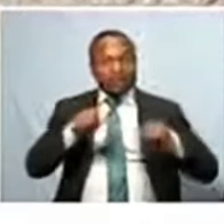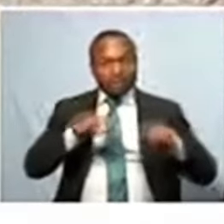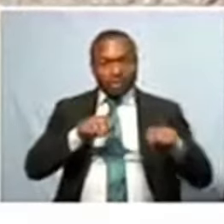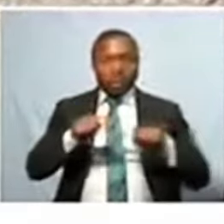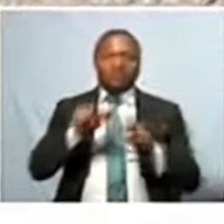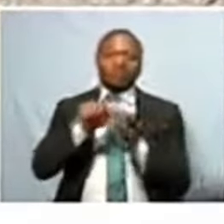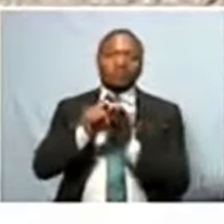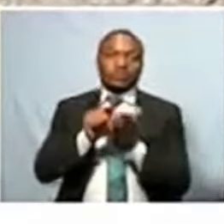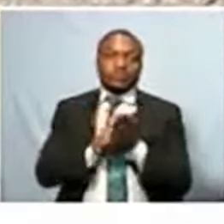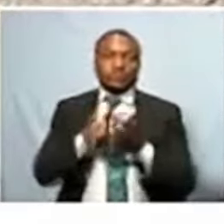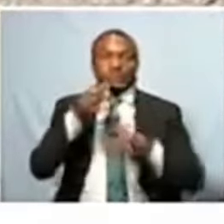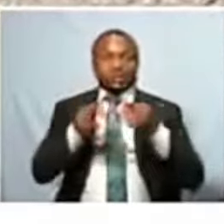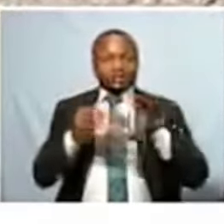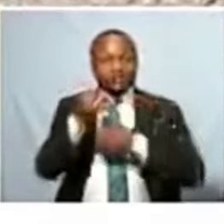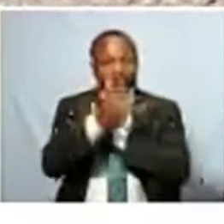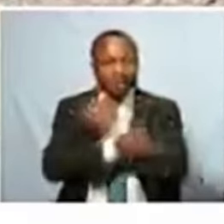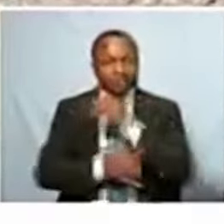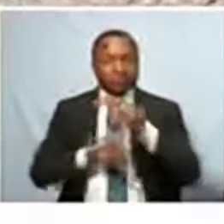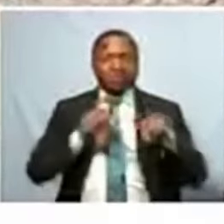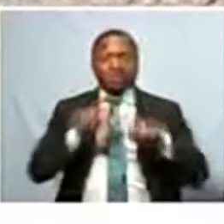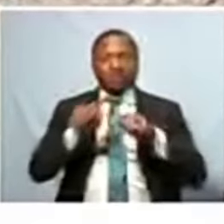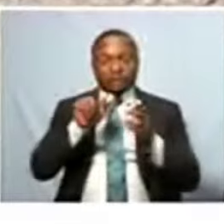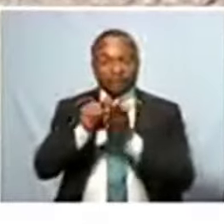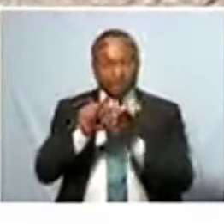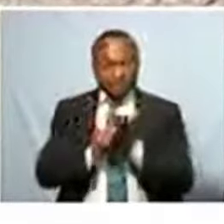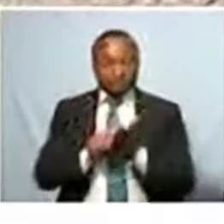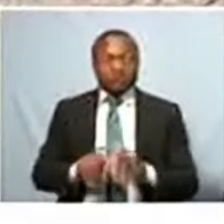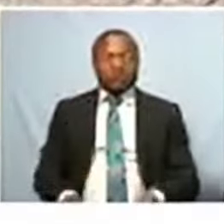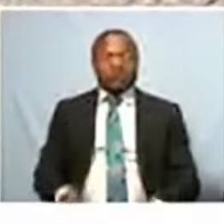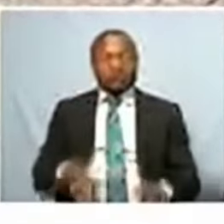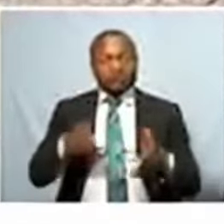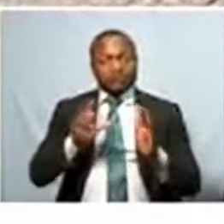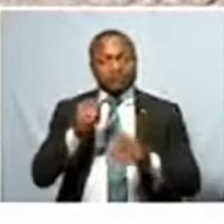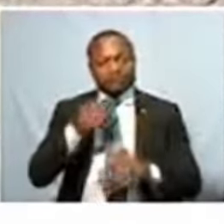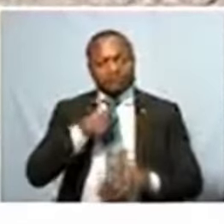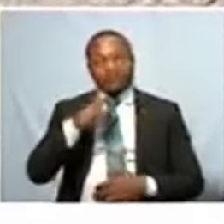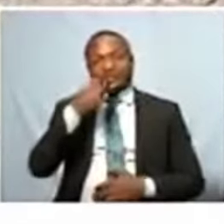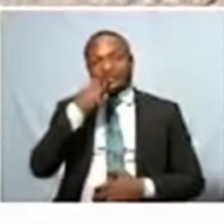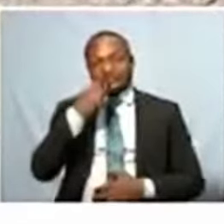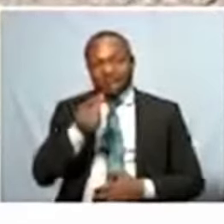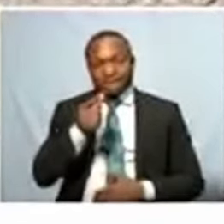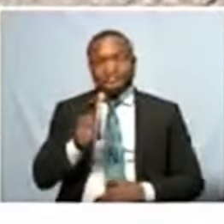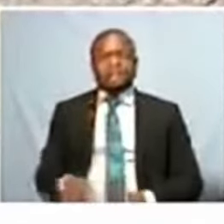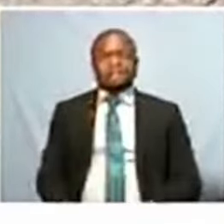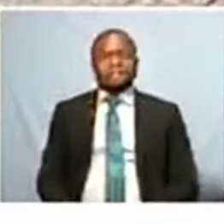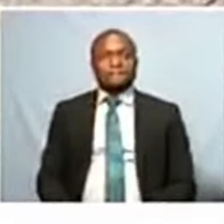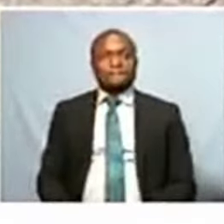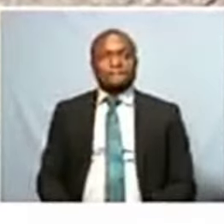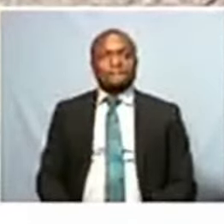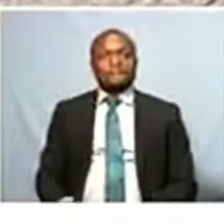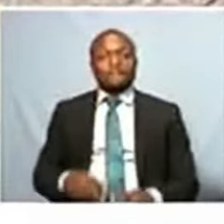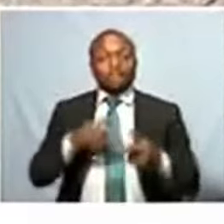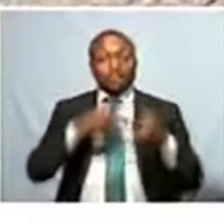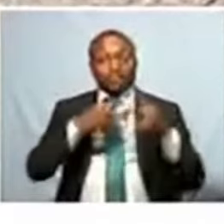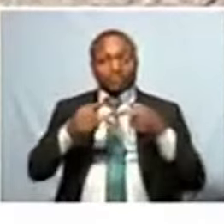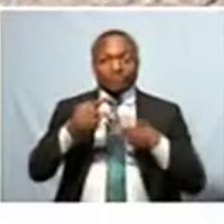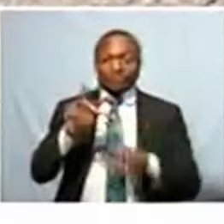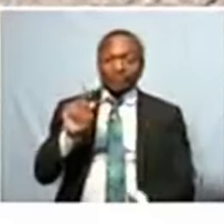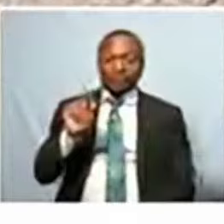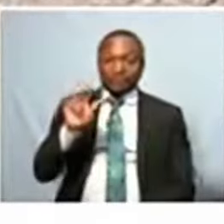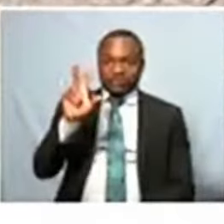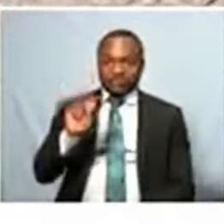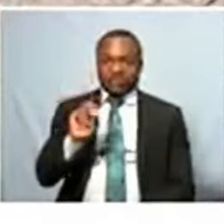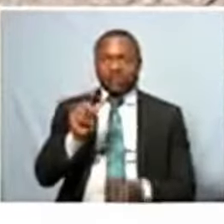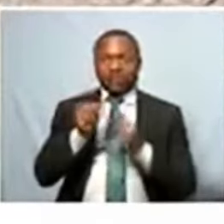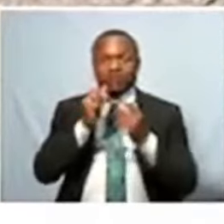And if this nation runs by order, Madam Speaker, allow me to say that the Vision 2030 talks about